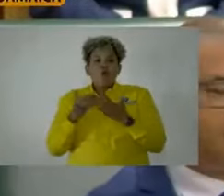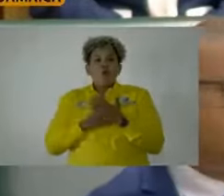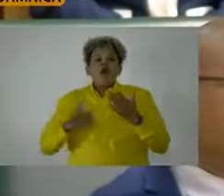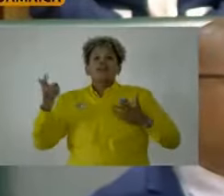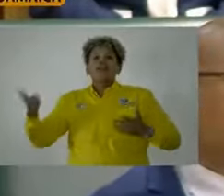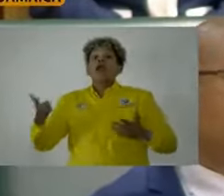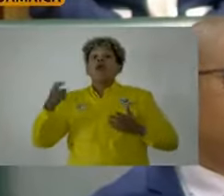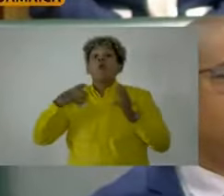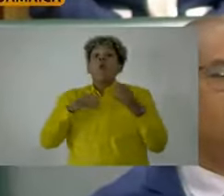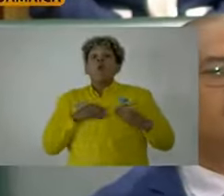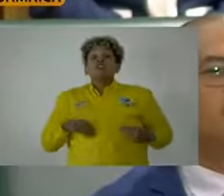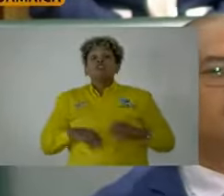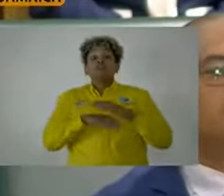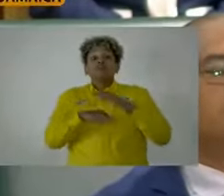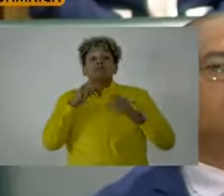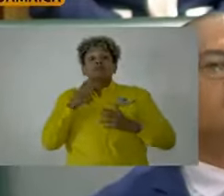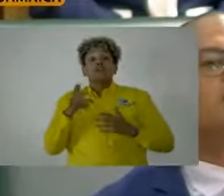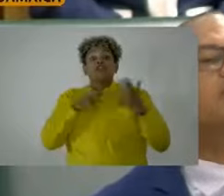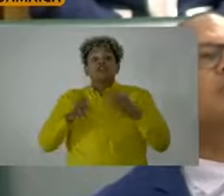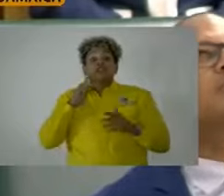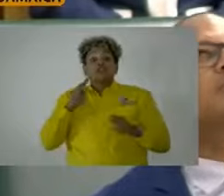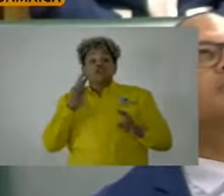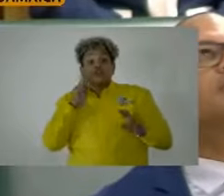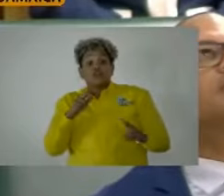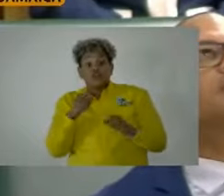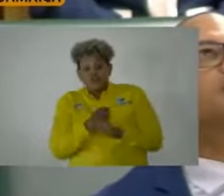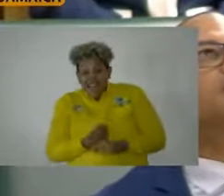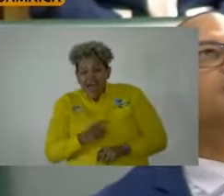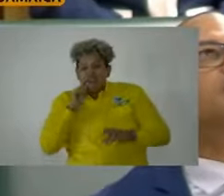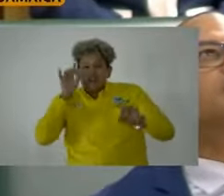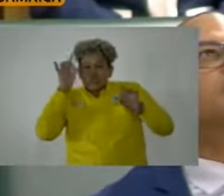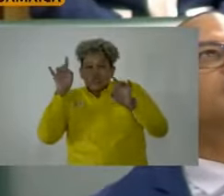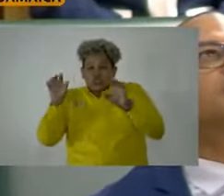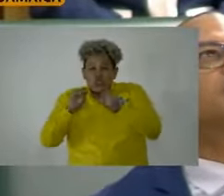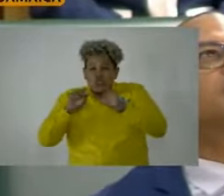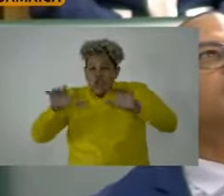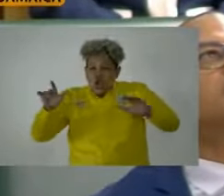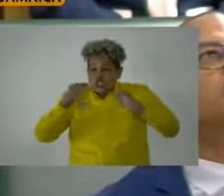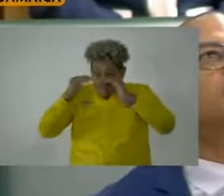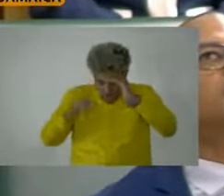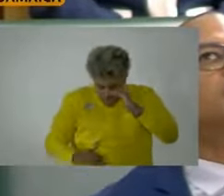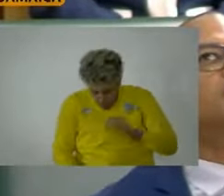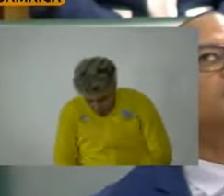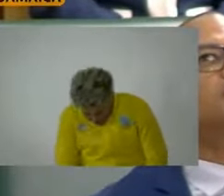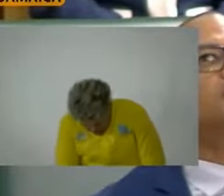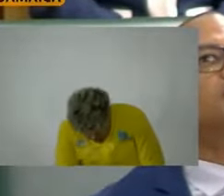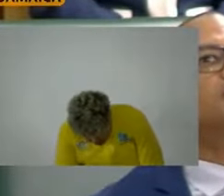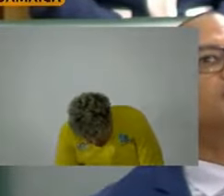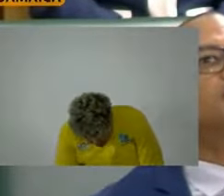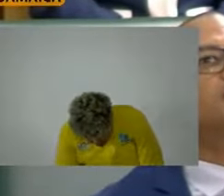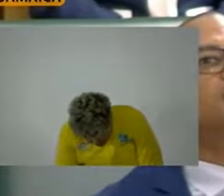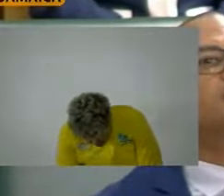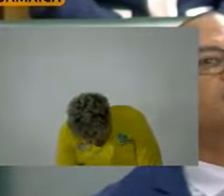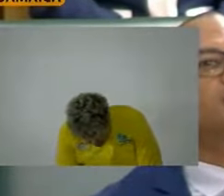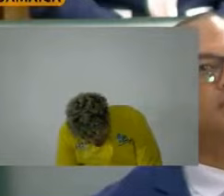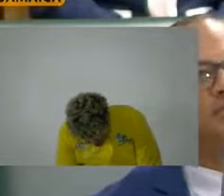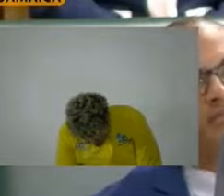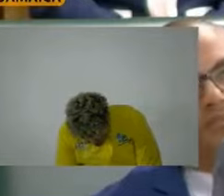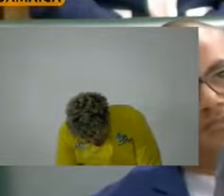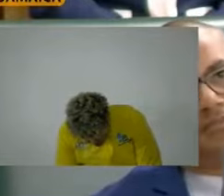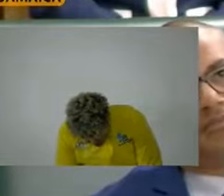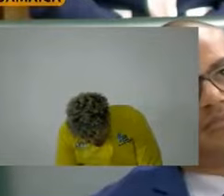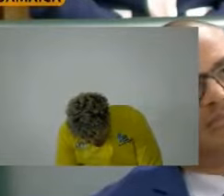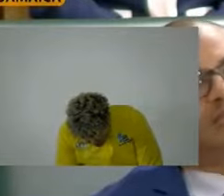the society to tackle the chronic scourge of inequality. We must do what is required